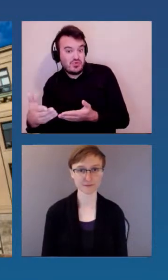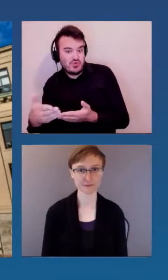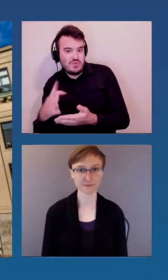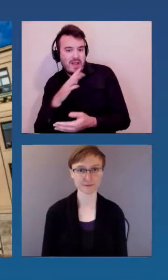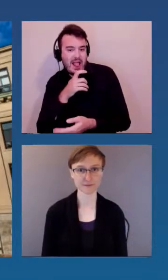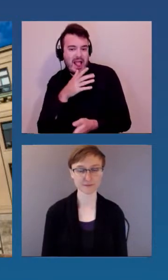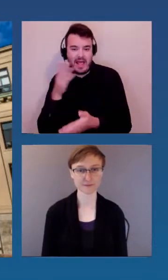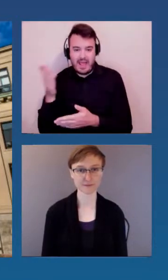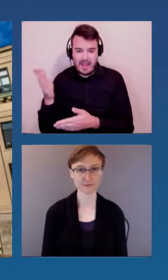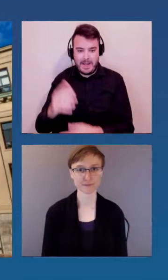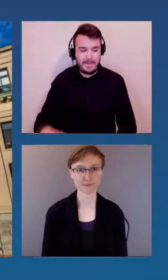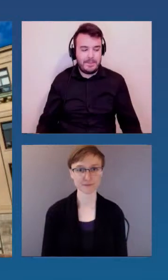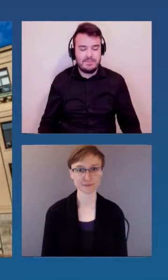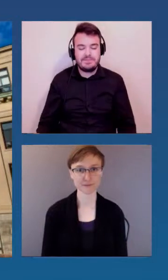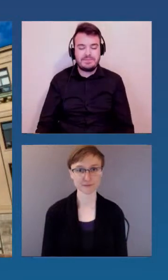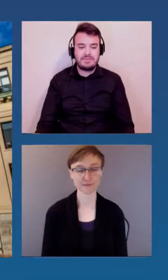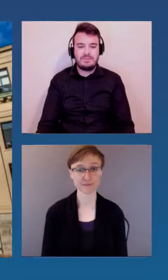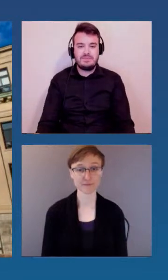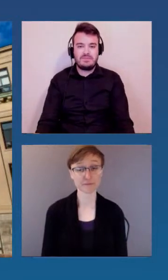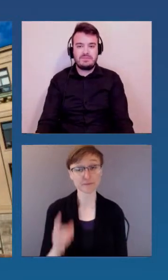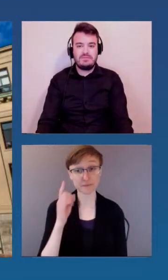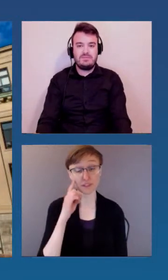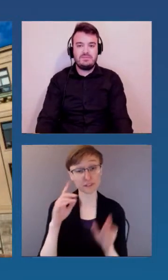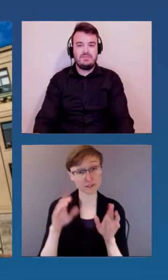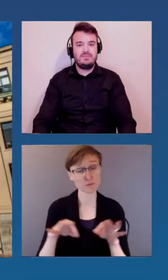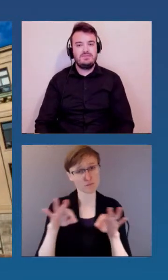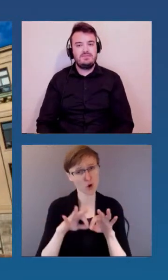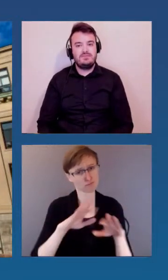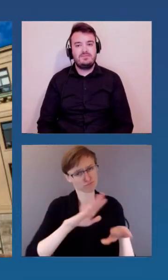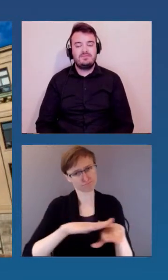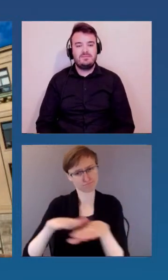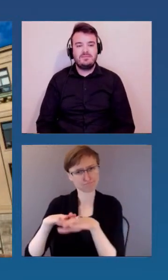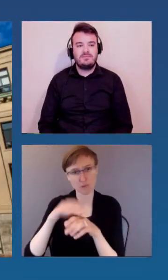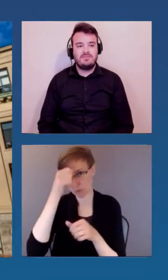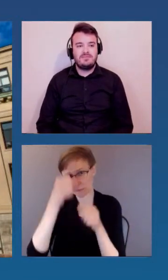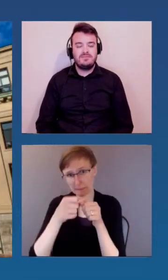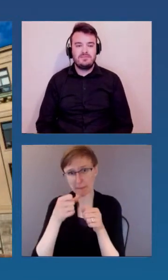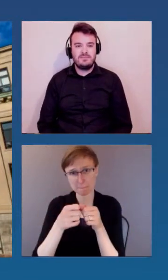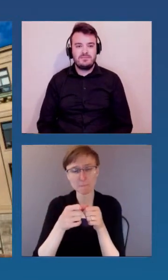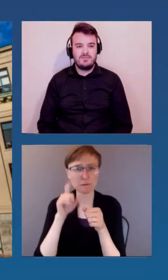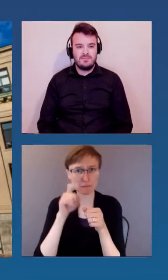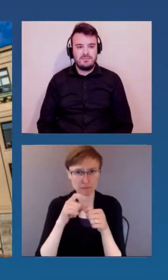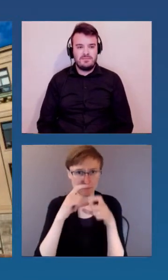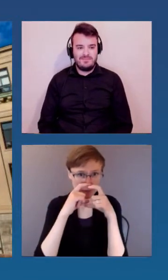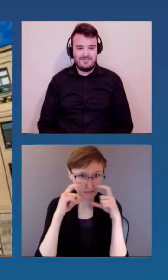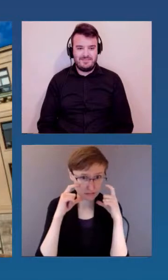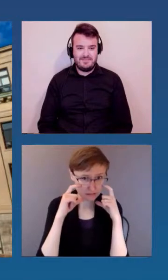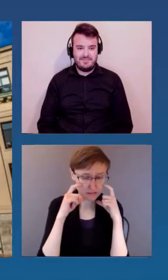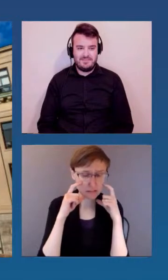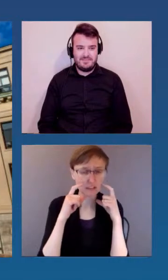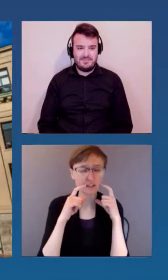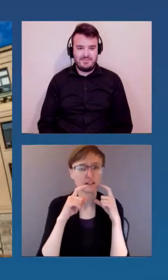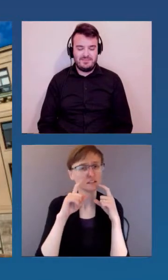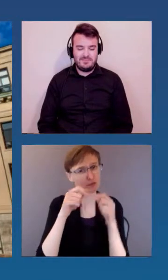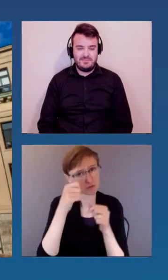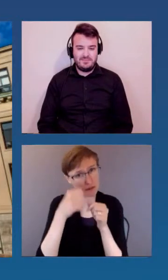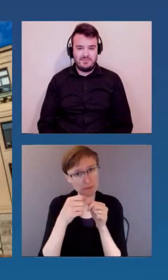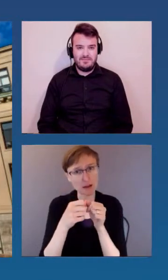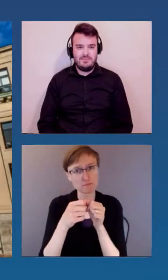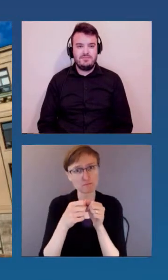étudiants qui sont en voie d'être formés et dont le rôle va être de se promener sur le